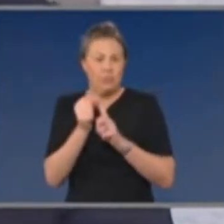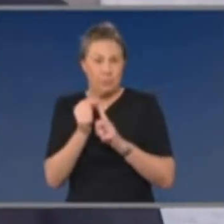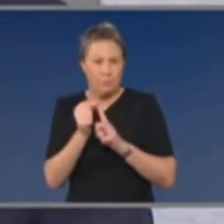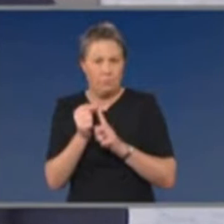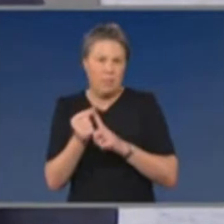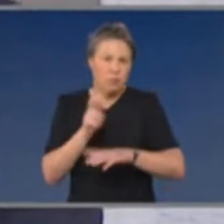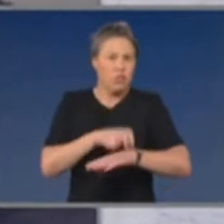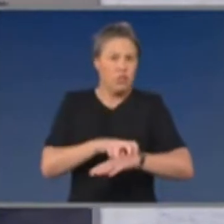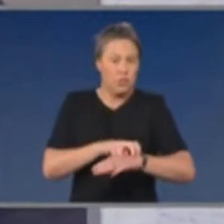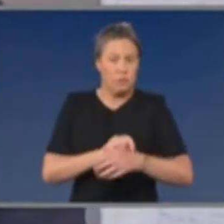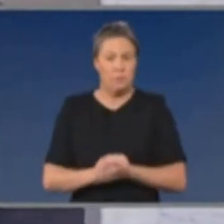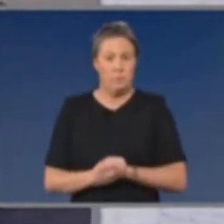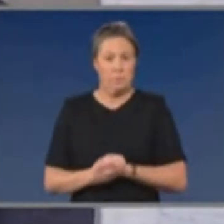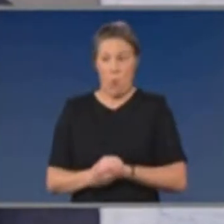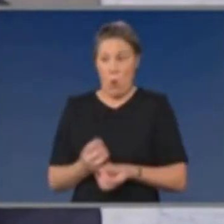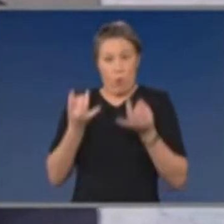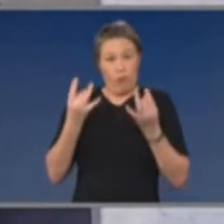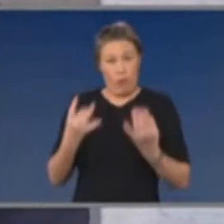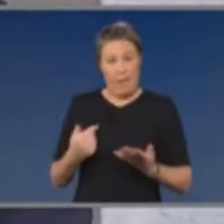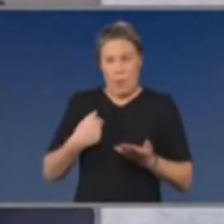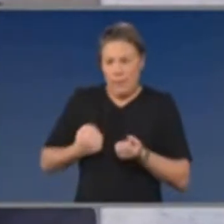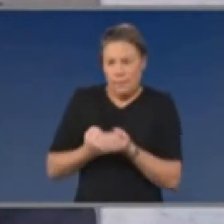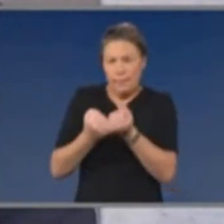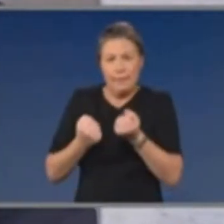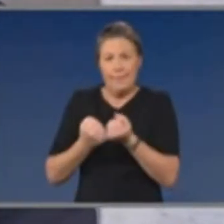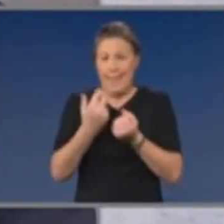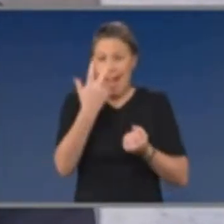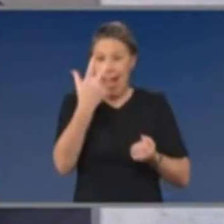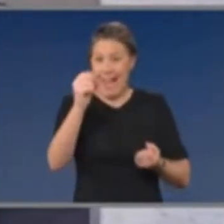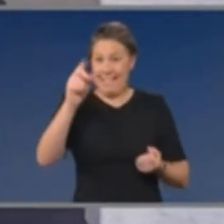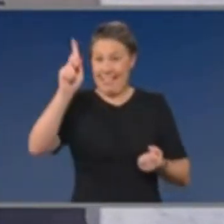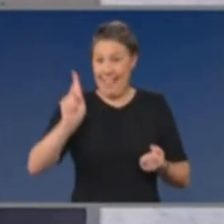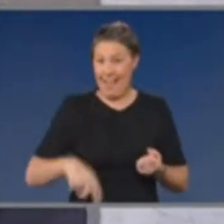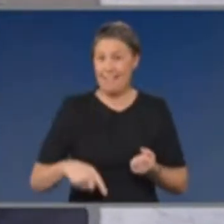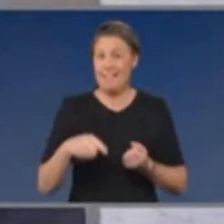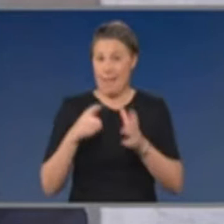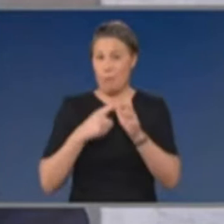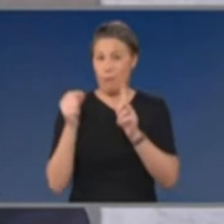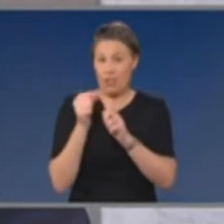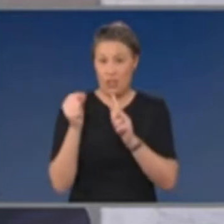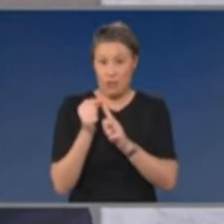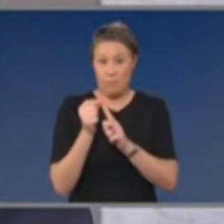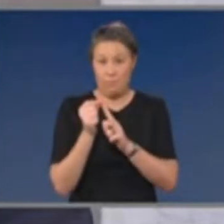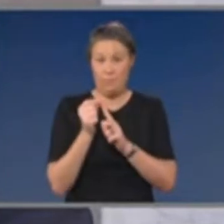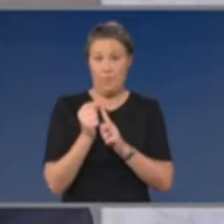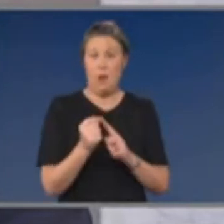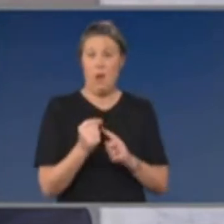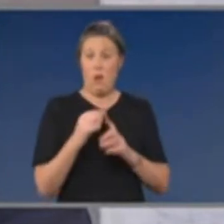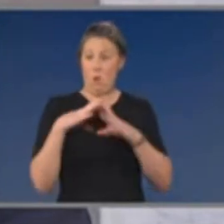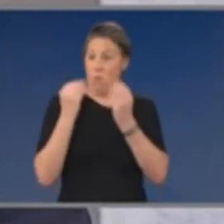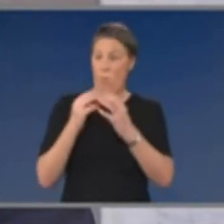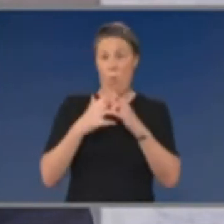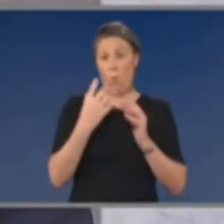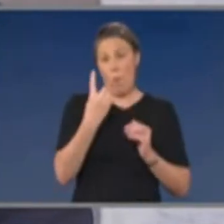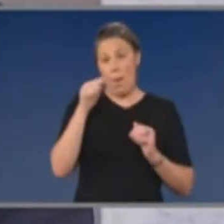already supported some 80,000 apprentices in small businesses at a cost of some $1.3 billion. We